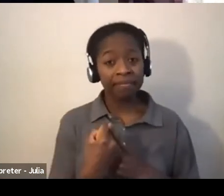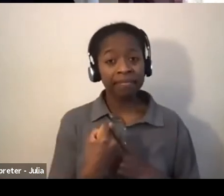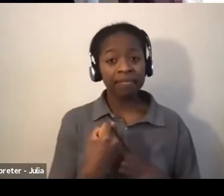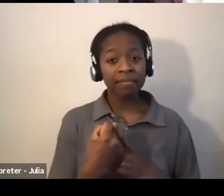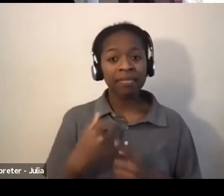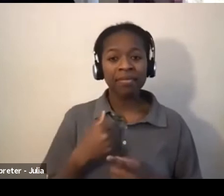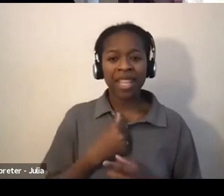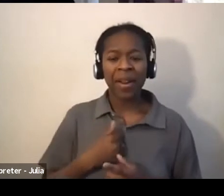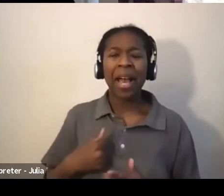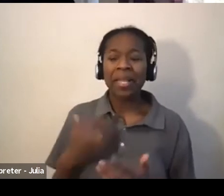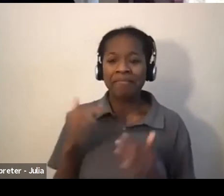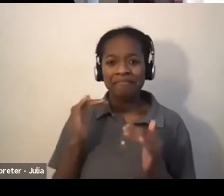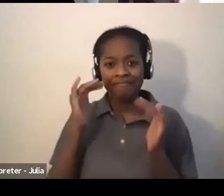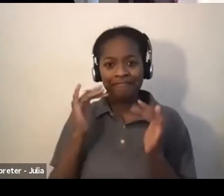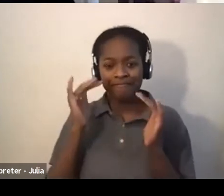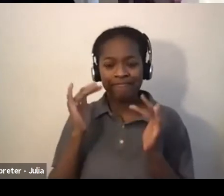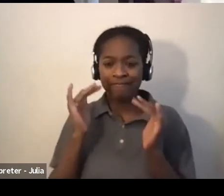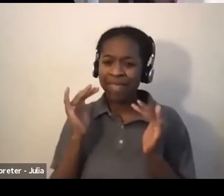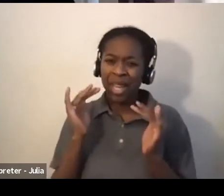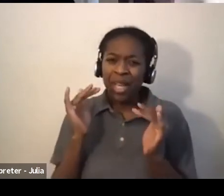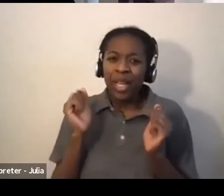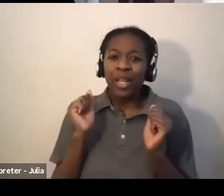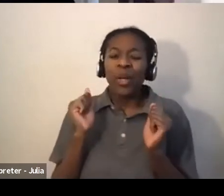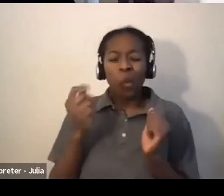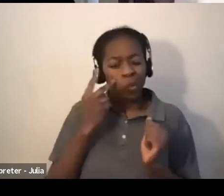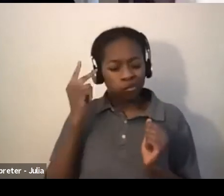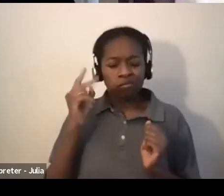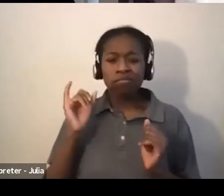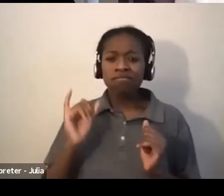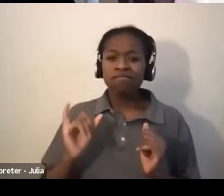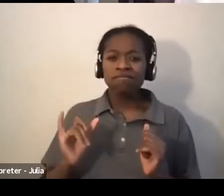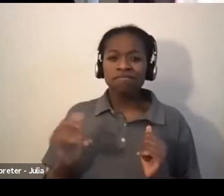sorry, I kind of want to cry a little bit because it does hit. It hits hard.